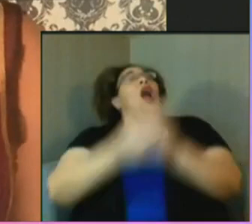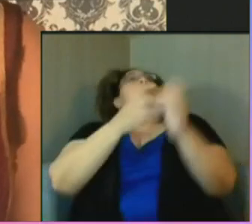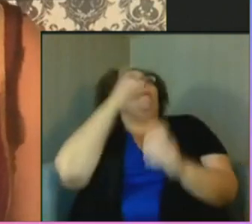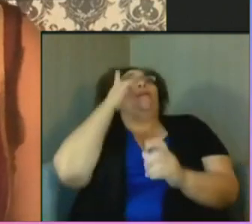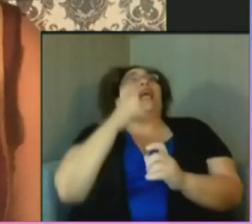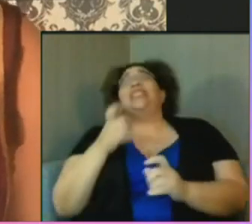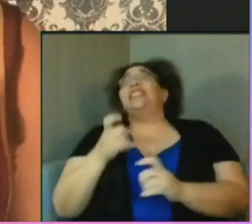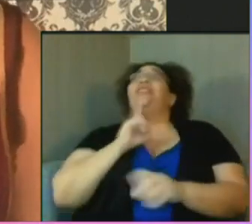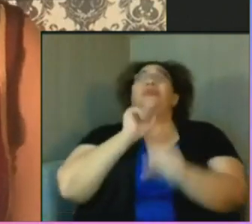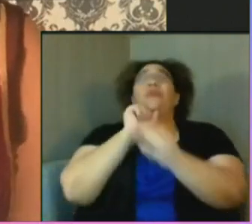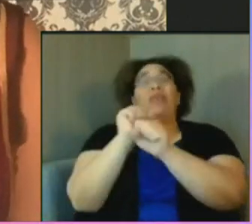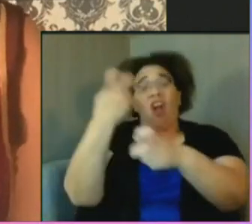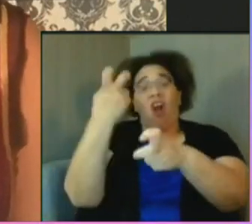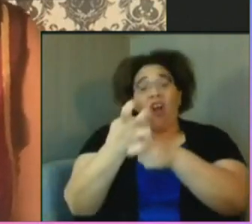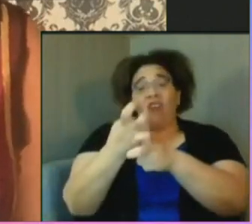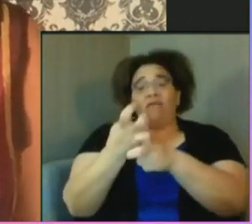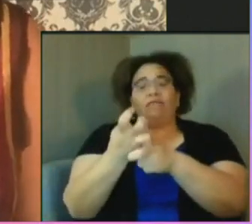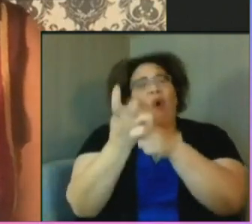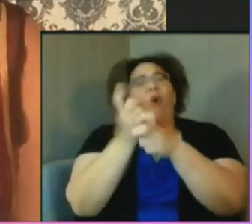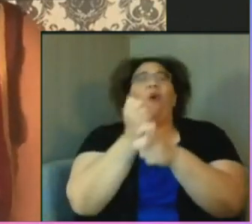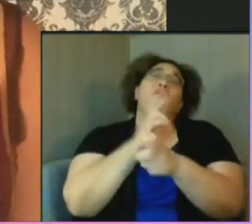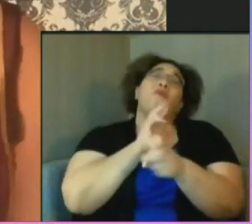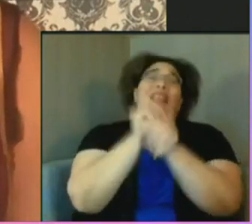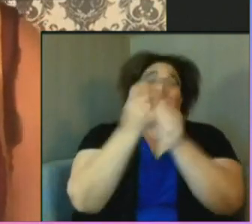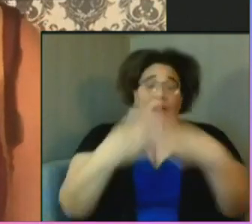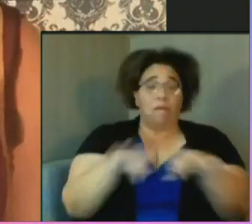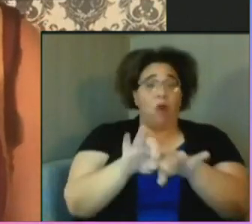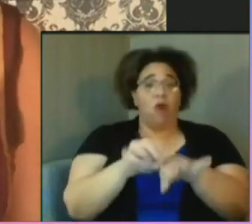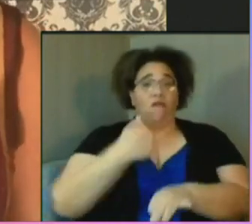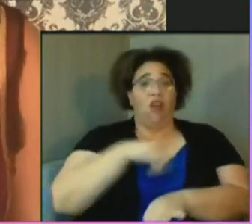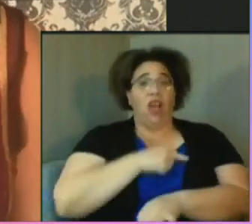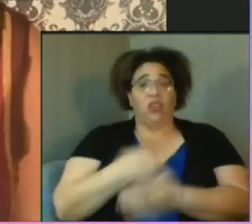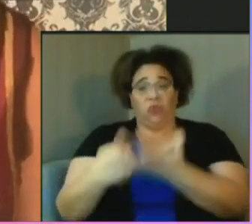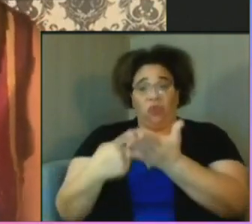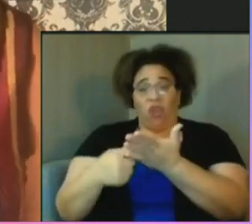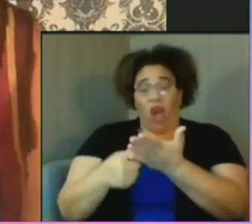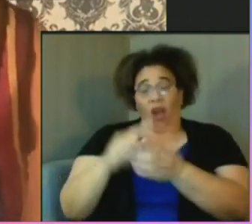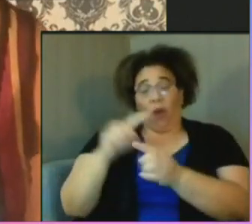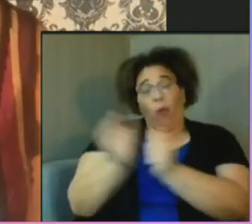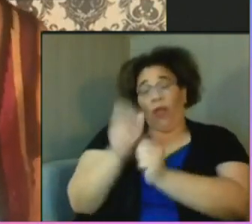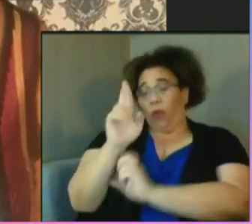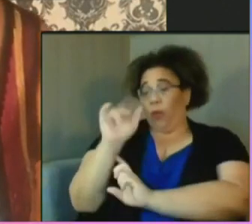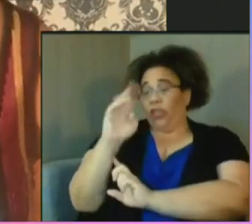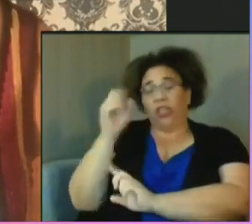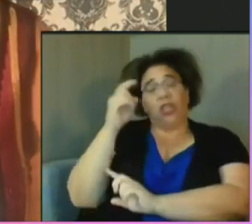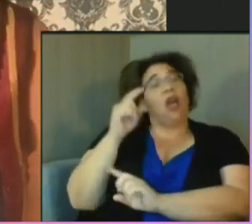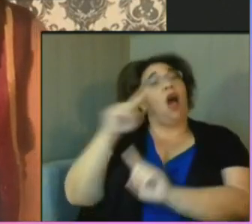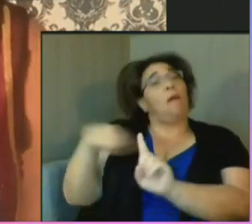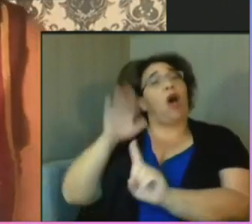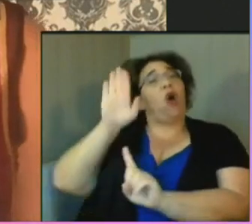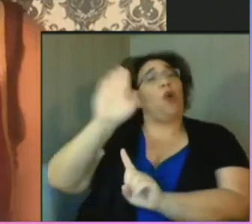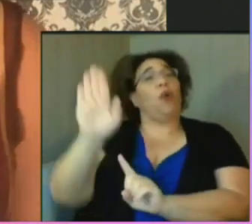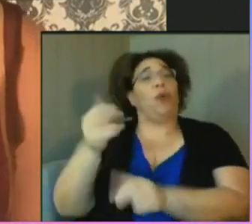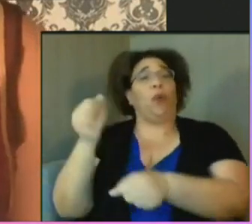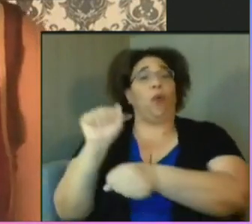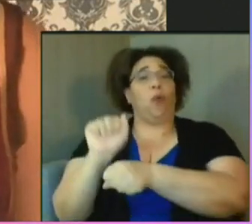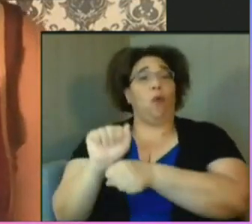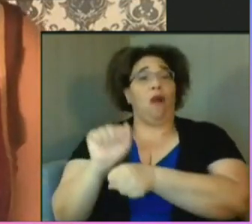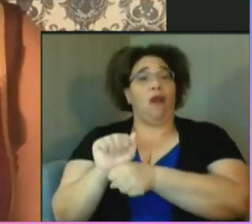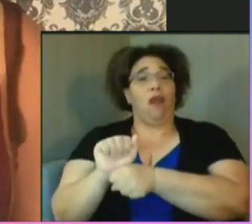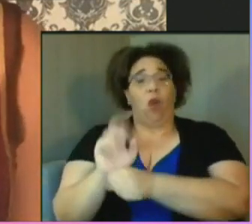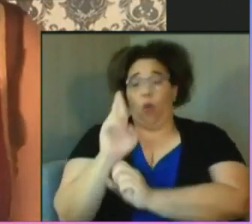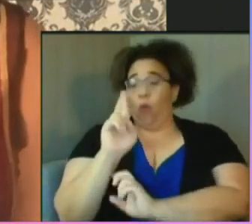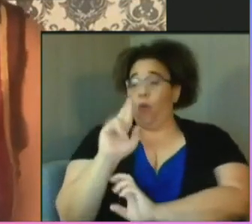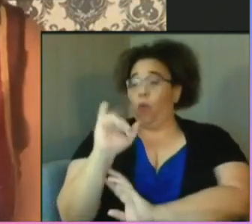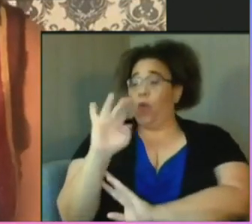to Richie because of a work that she has done during this period. So without further ado, Richie